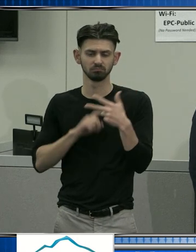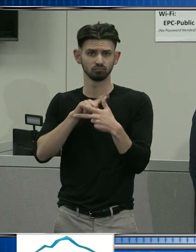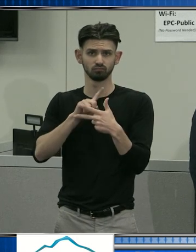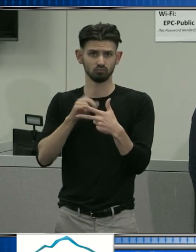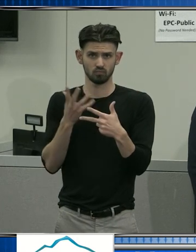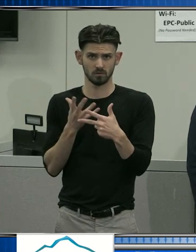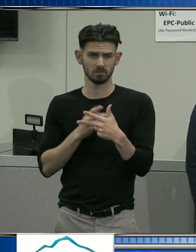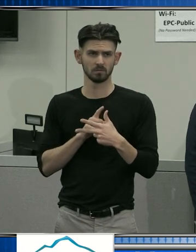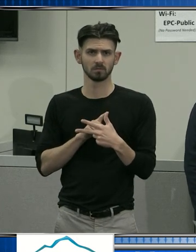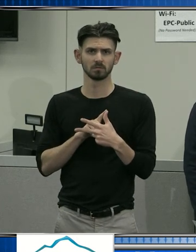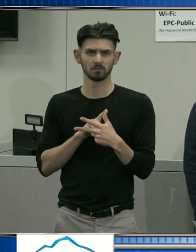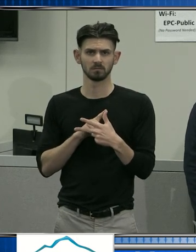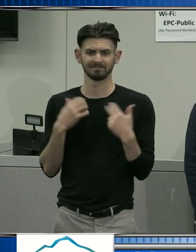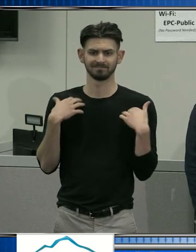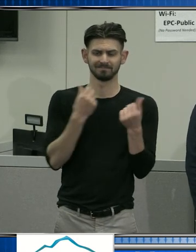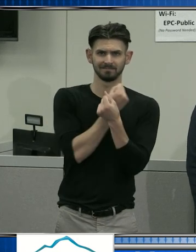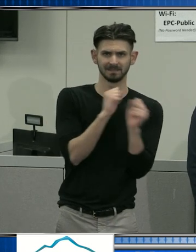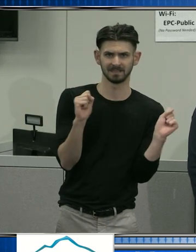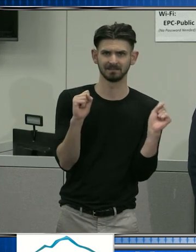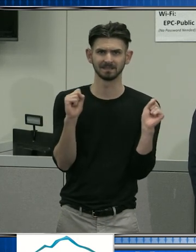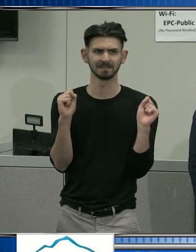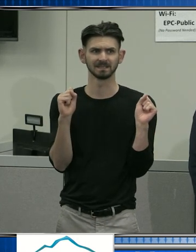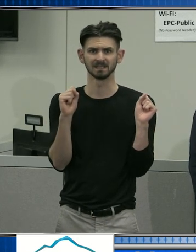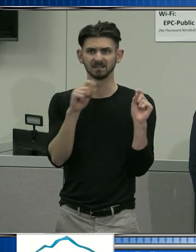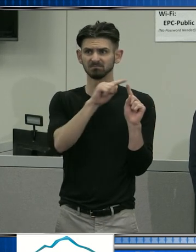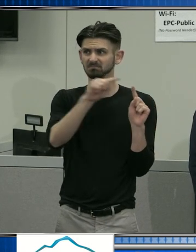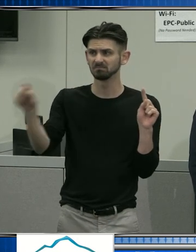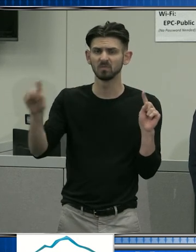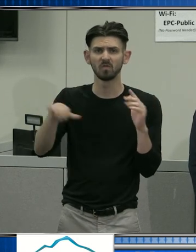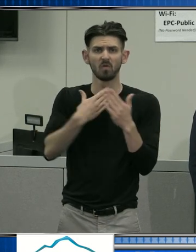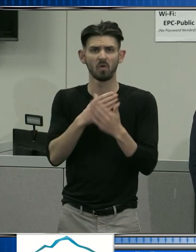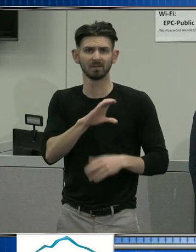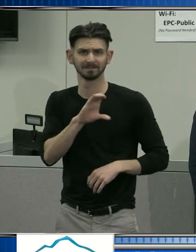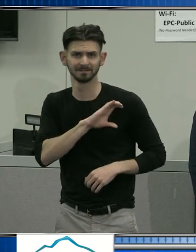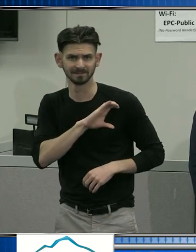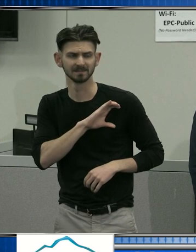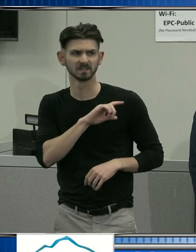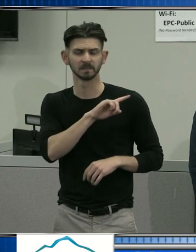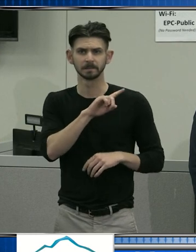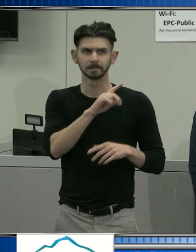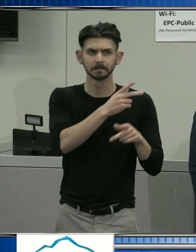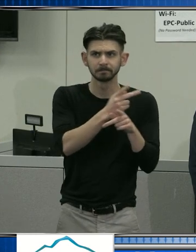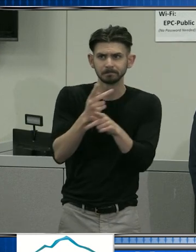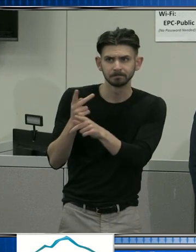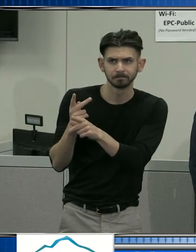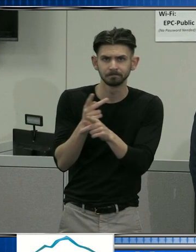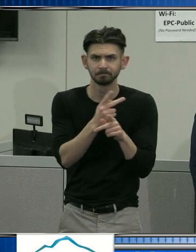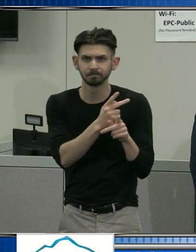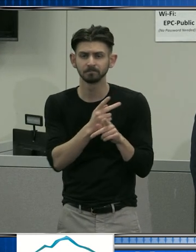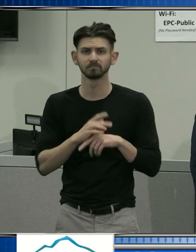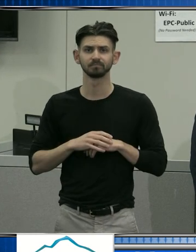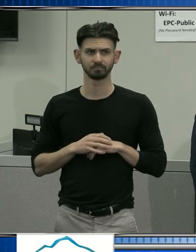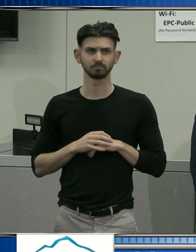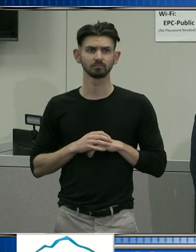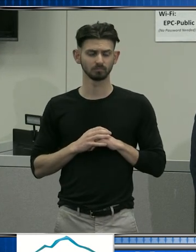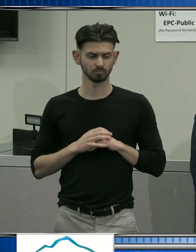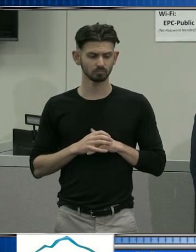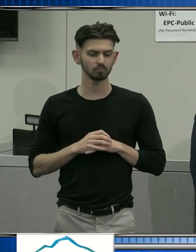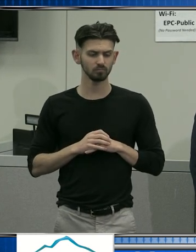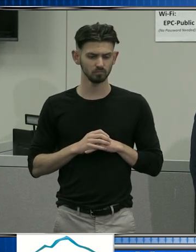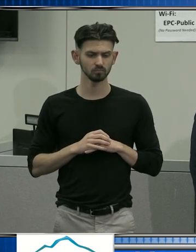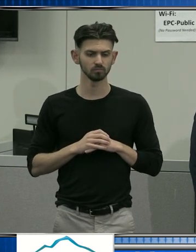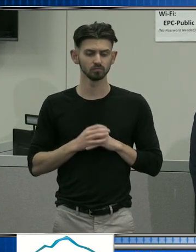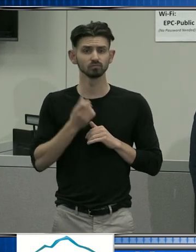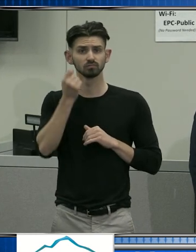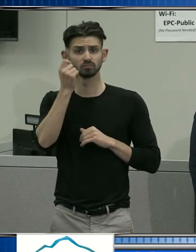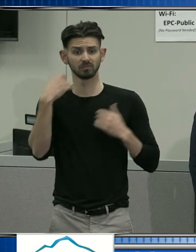one is the health, safety, and welfare of all our citizens. In that regard, we're staying in very close contact with